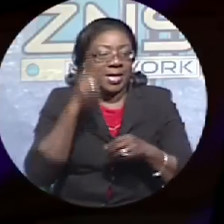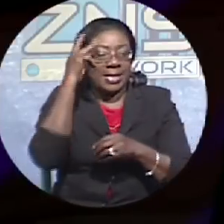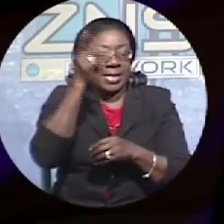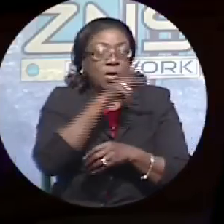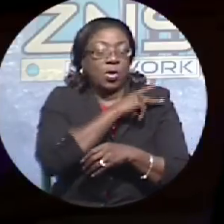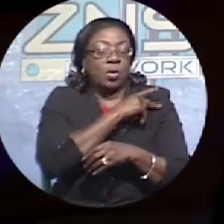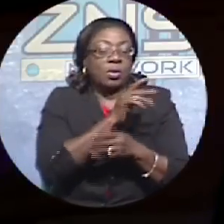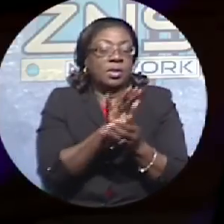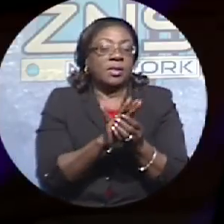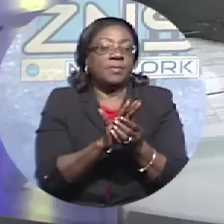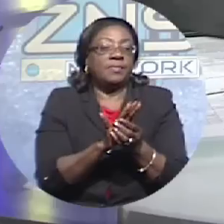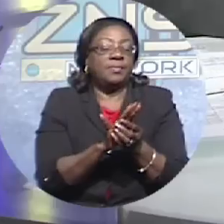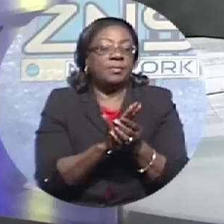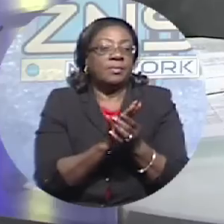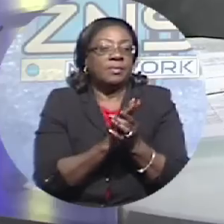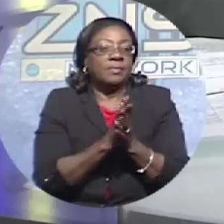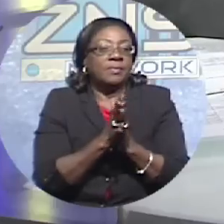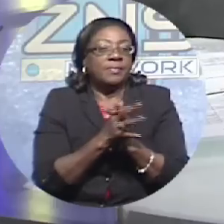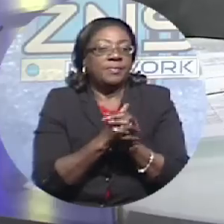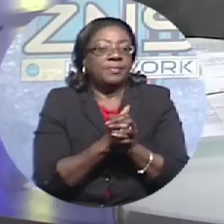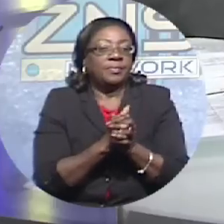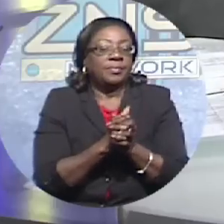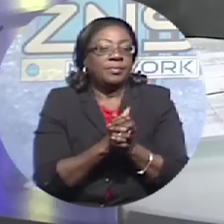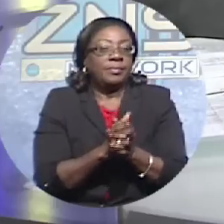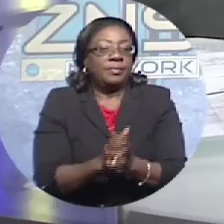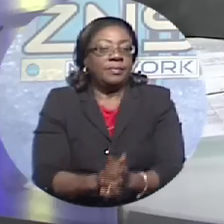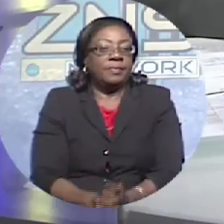Knowles, ZNS Network News.